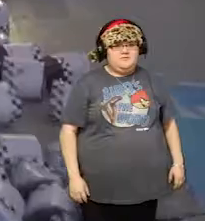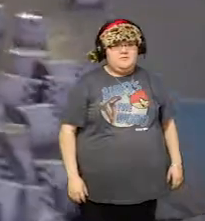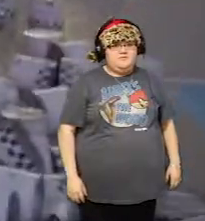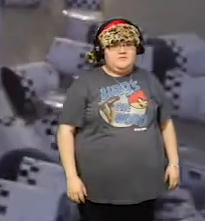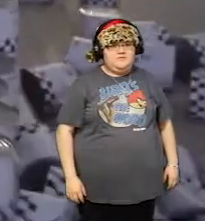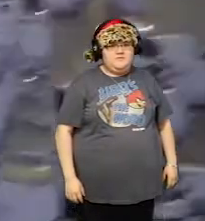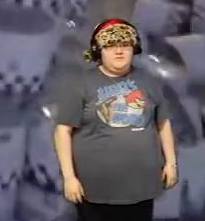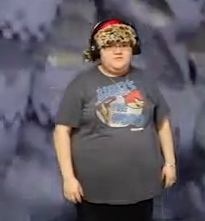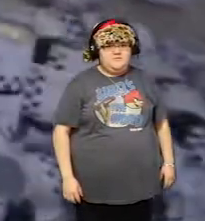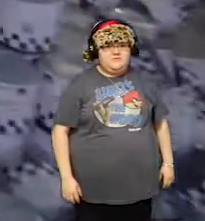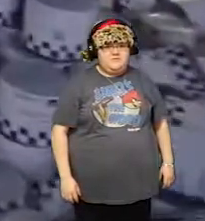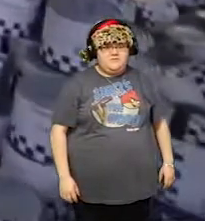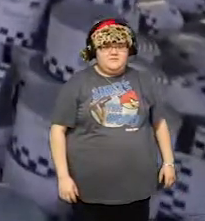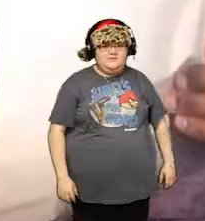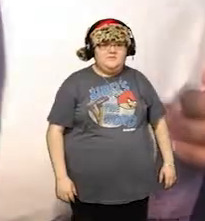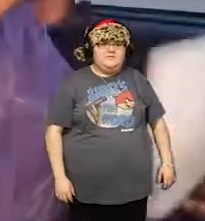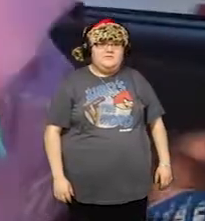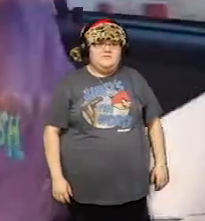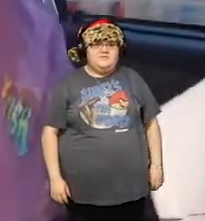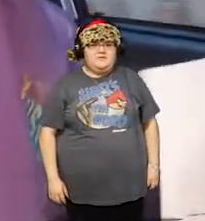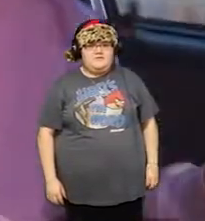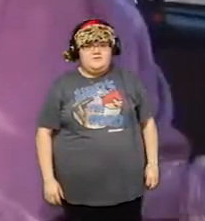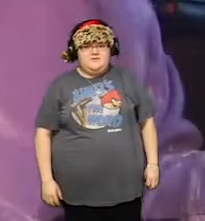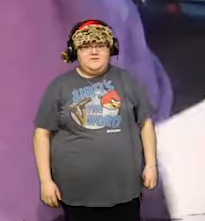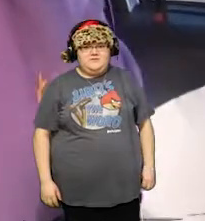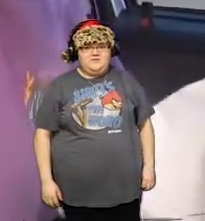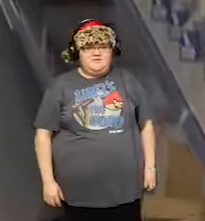Pull to the right. Okay. One digestive.